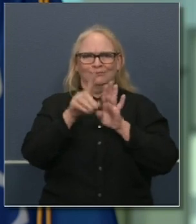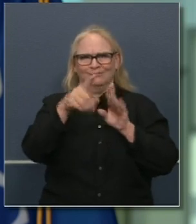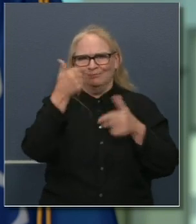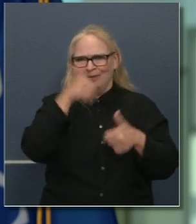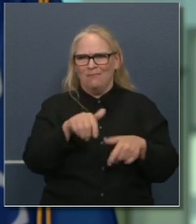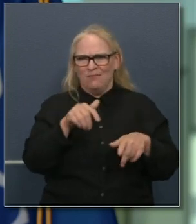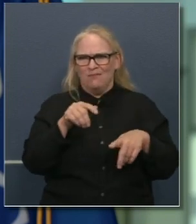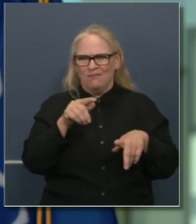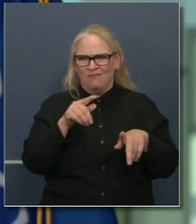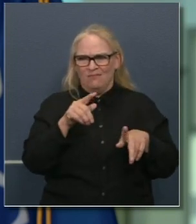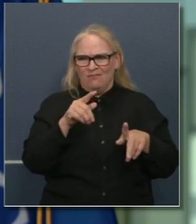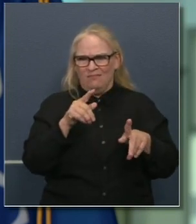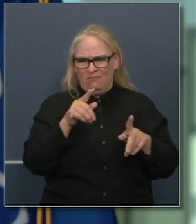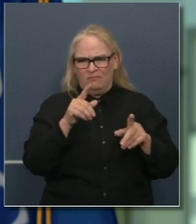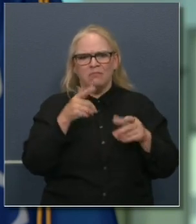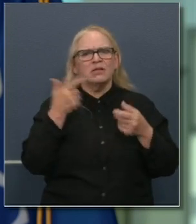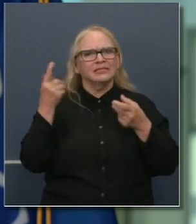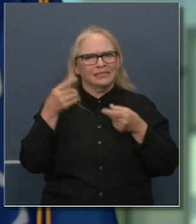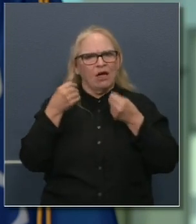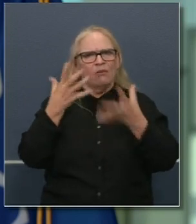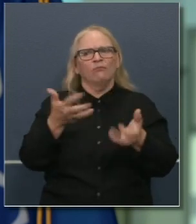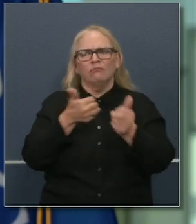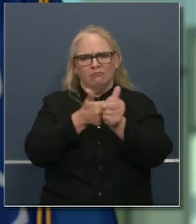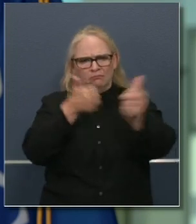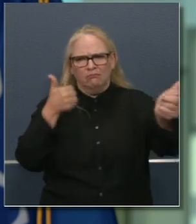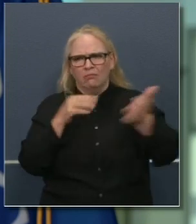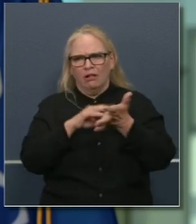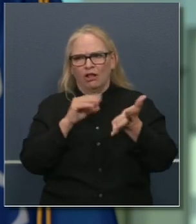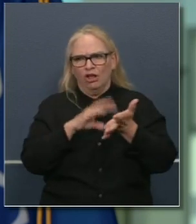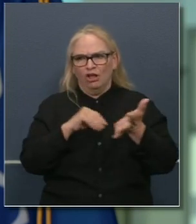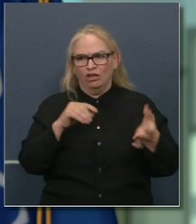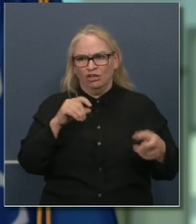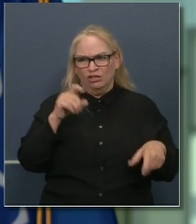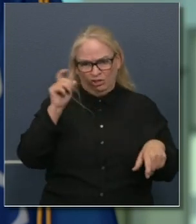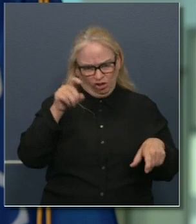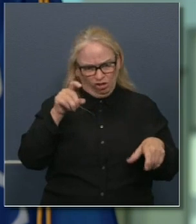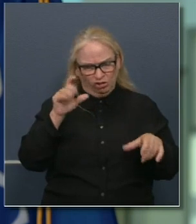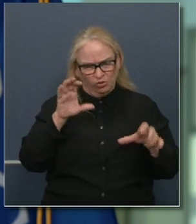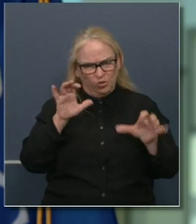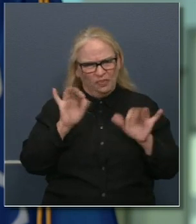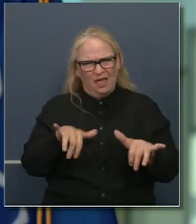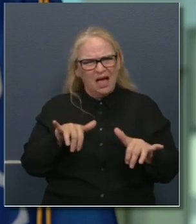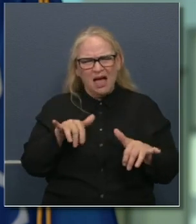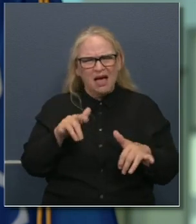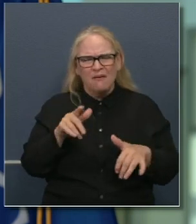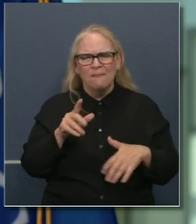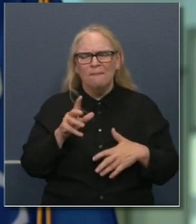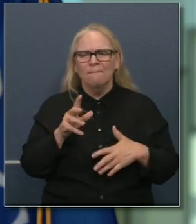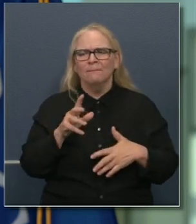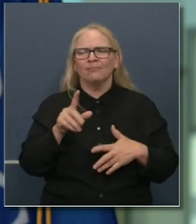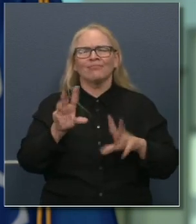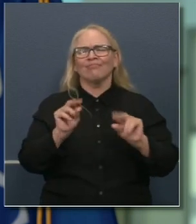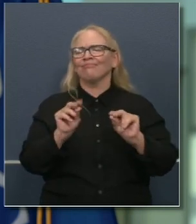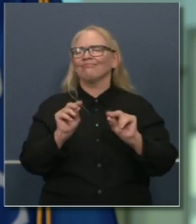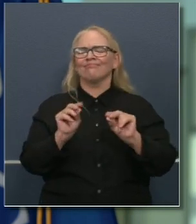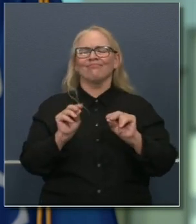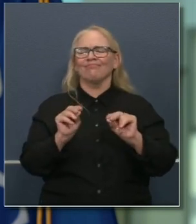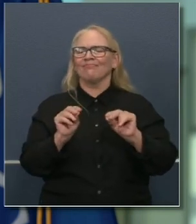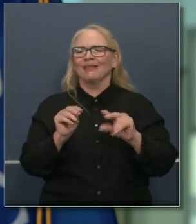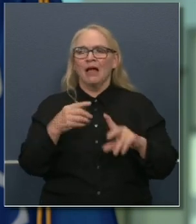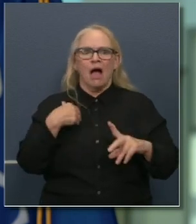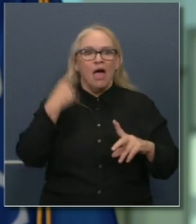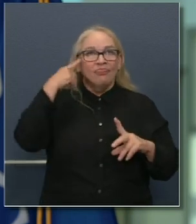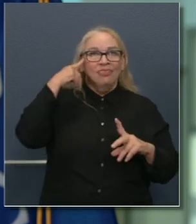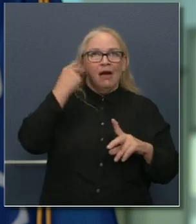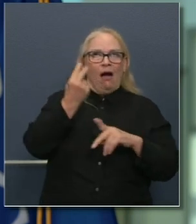I'm not able to hypothesize about coulda, woulda, shoulda. Here's the reality that's in front of us, the reality I presented you